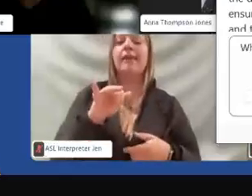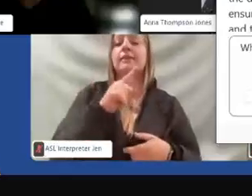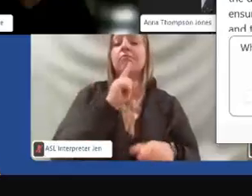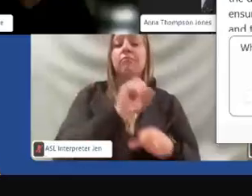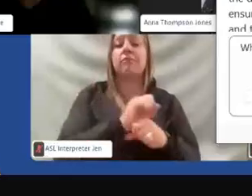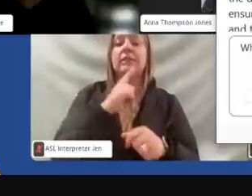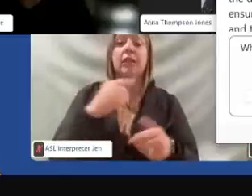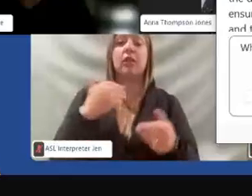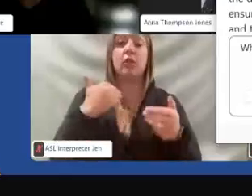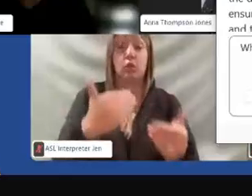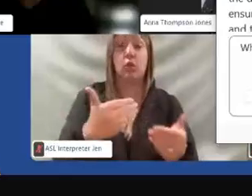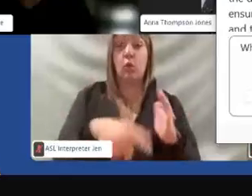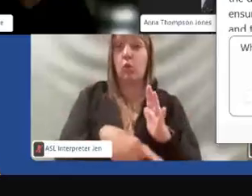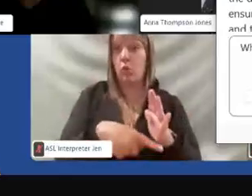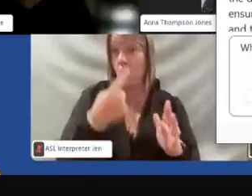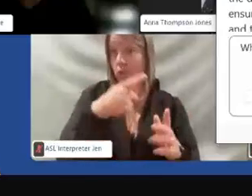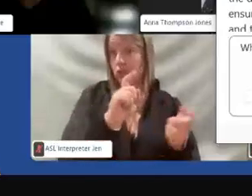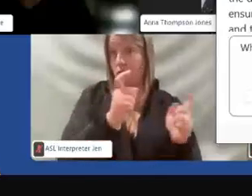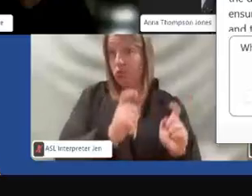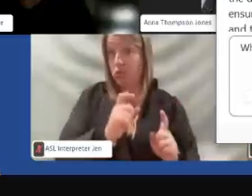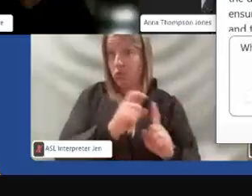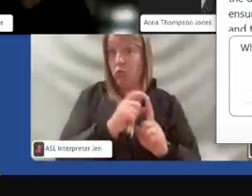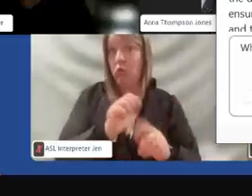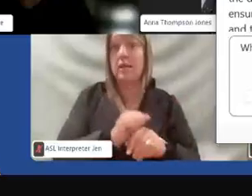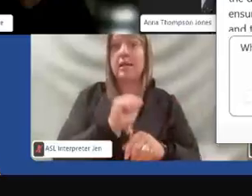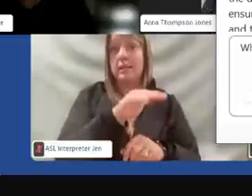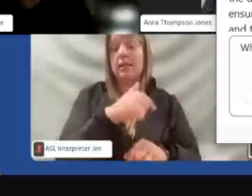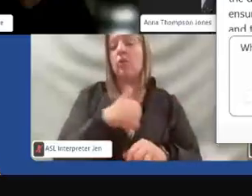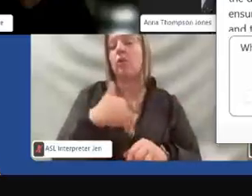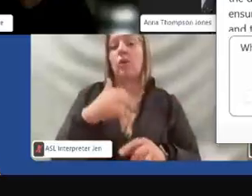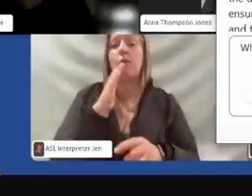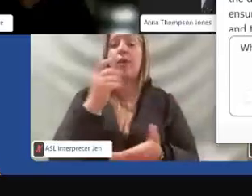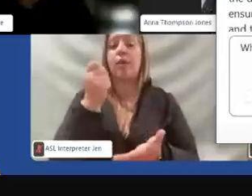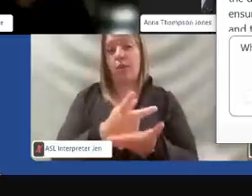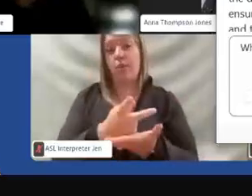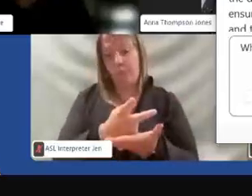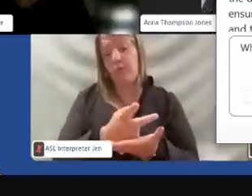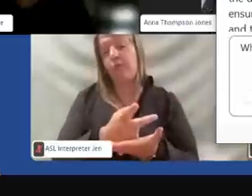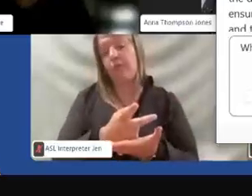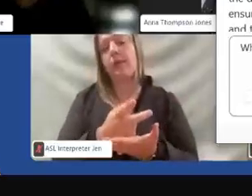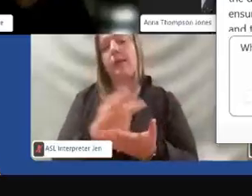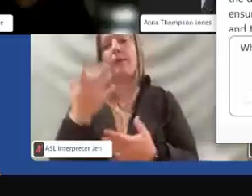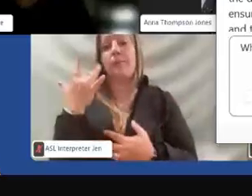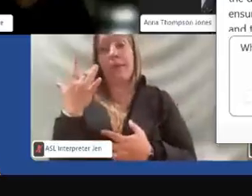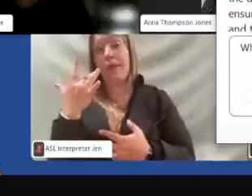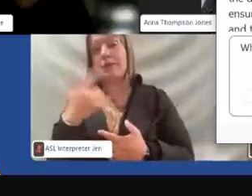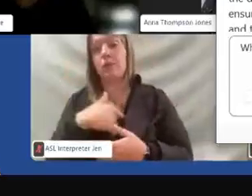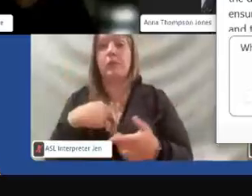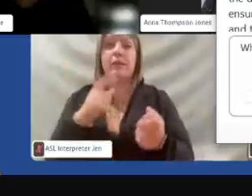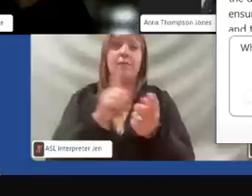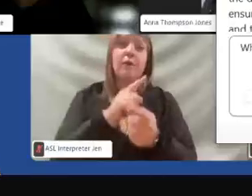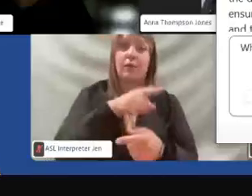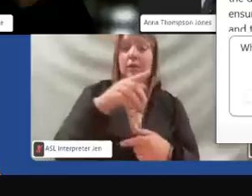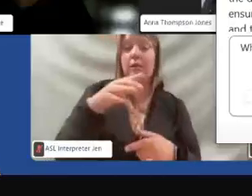actually said, go ahead and, once you make those changes, send it to us, we'll go ahead and approve it. But then we would, because we met with them